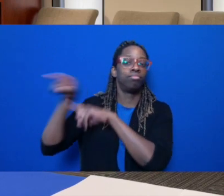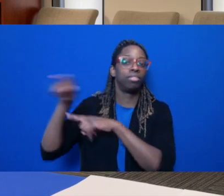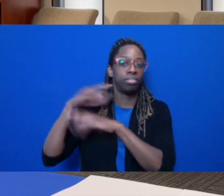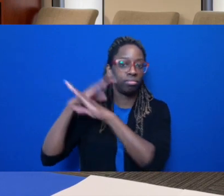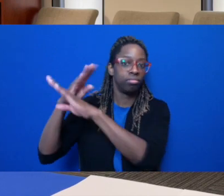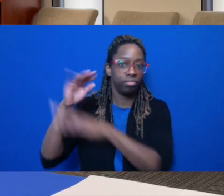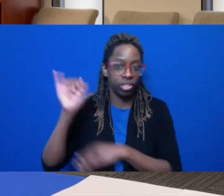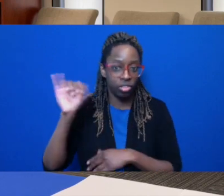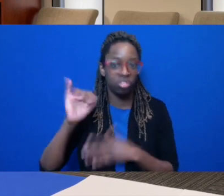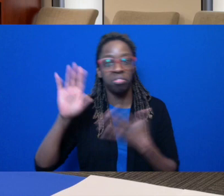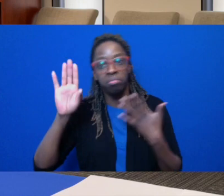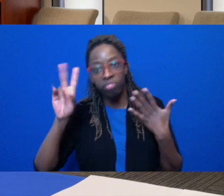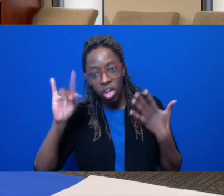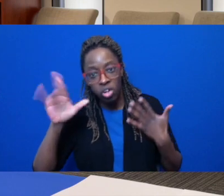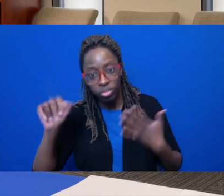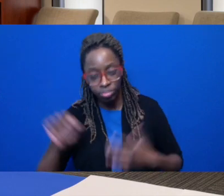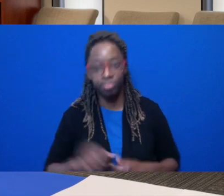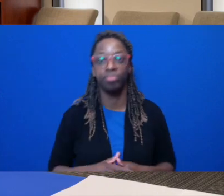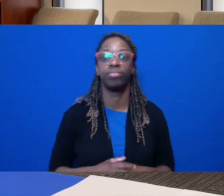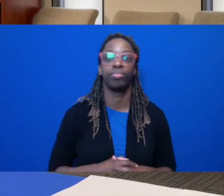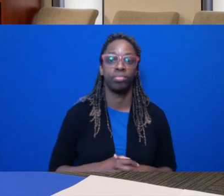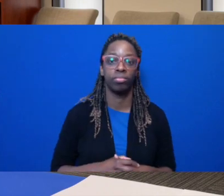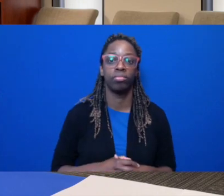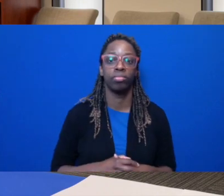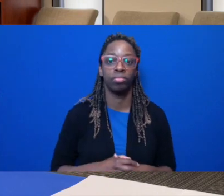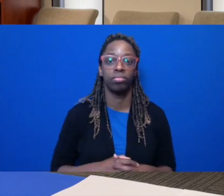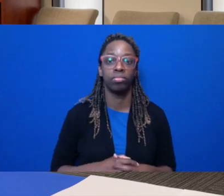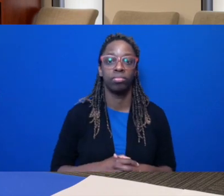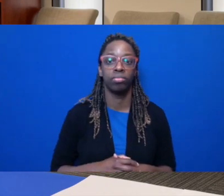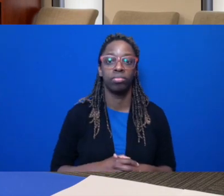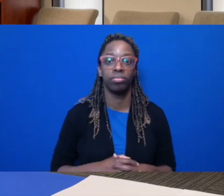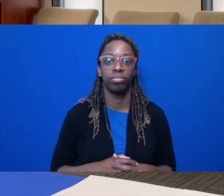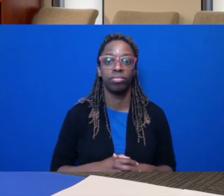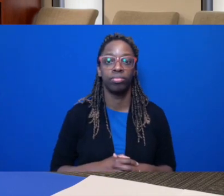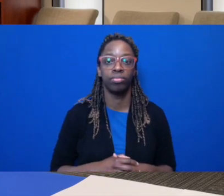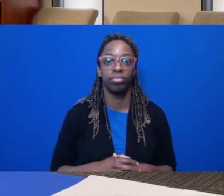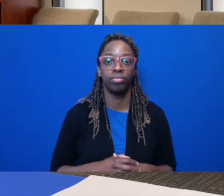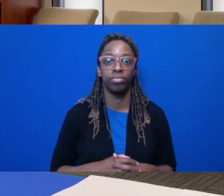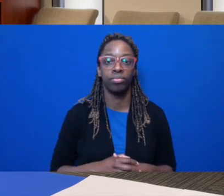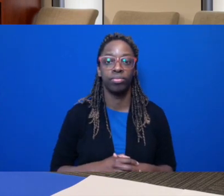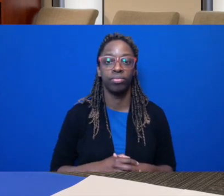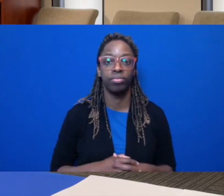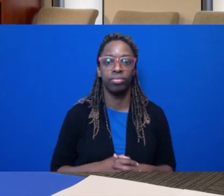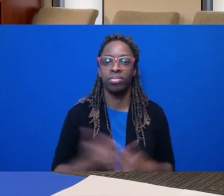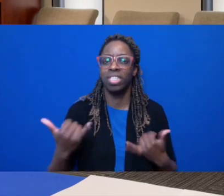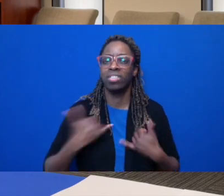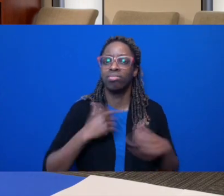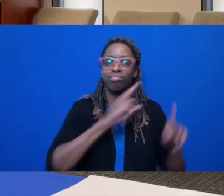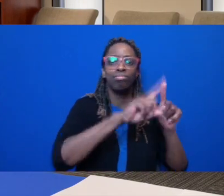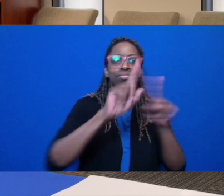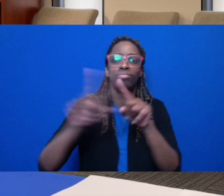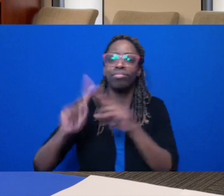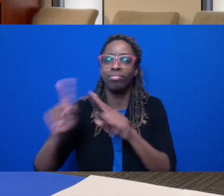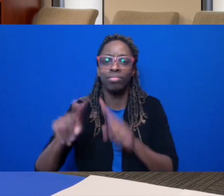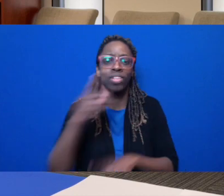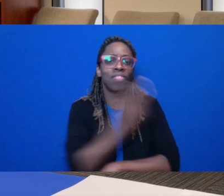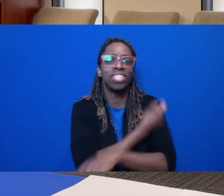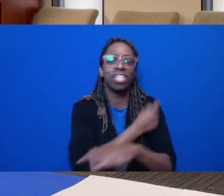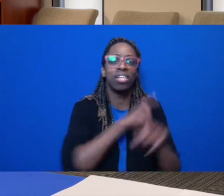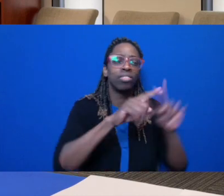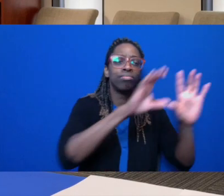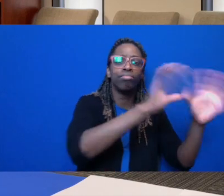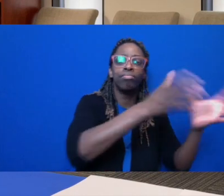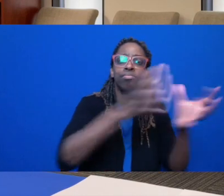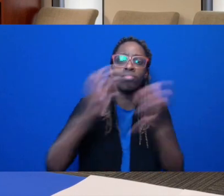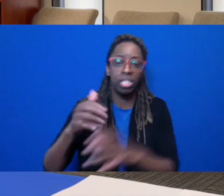for a multitude of different infectious diseases. So think about COVID-19. So at this time, there's two